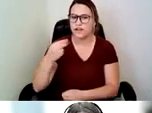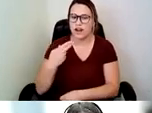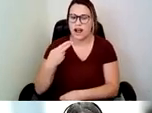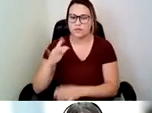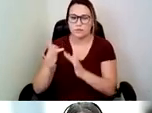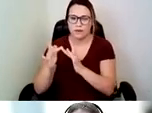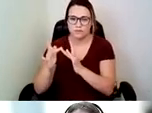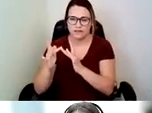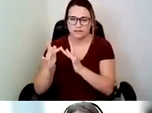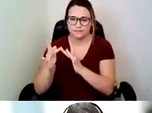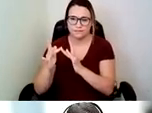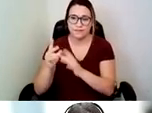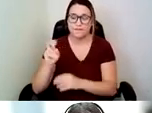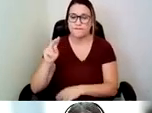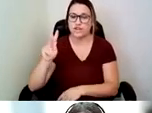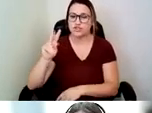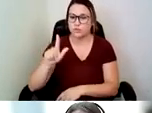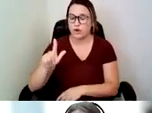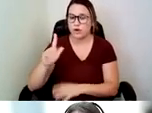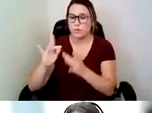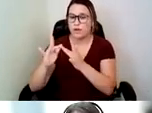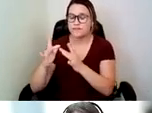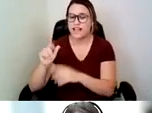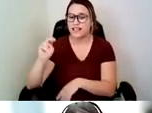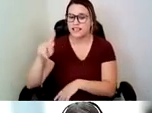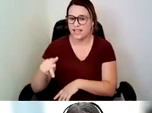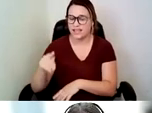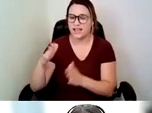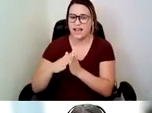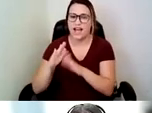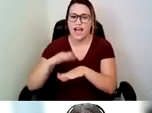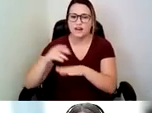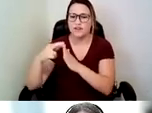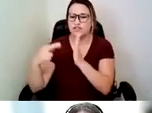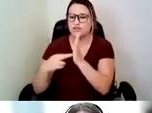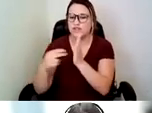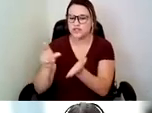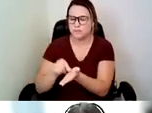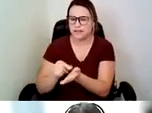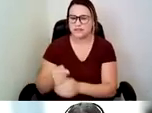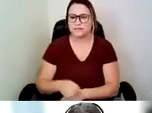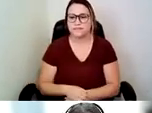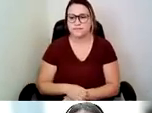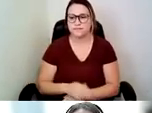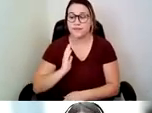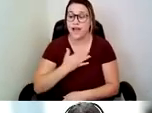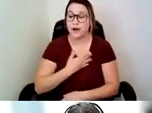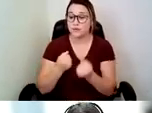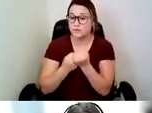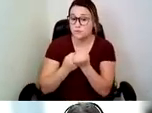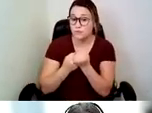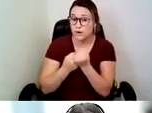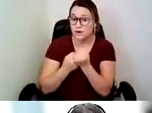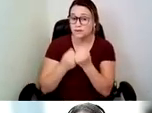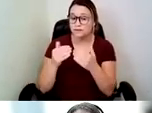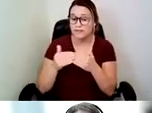the virtual resource table link on our conference registration page. The support of these sponsors not only funds this webinar